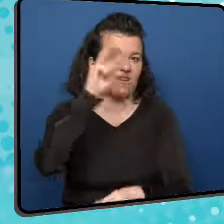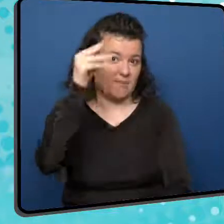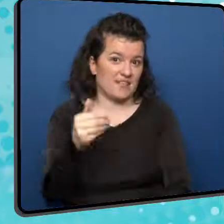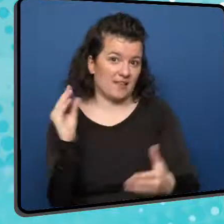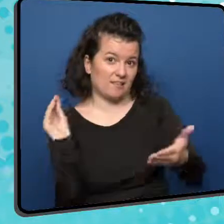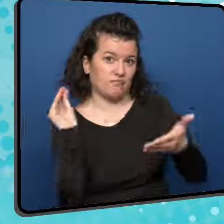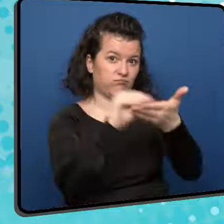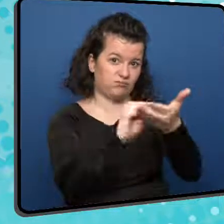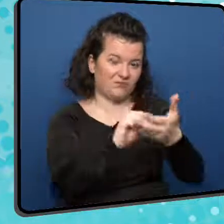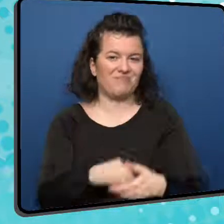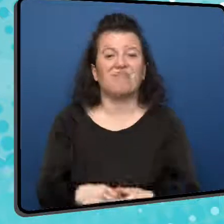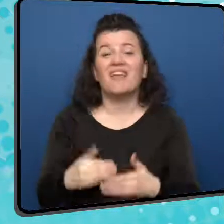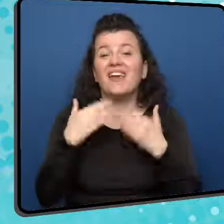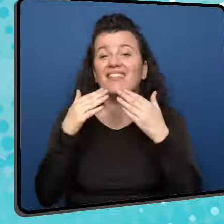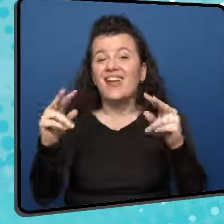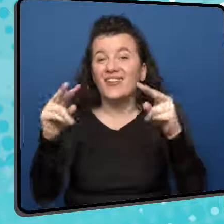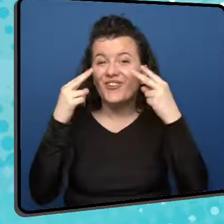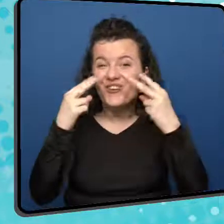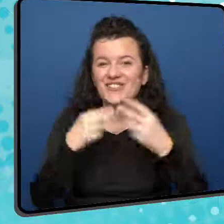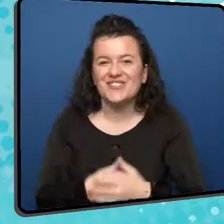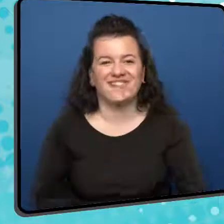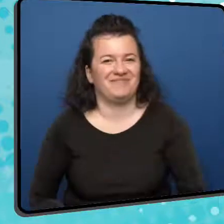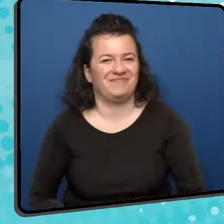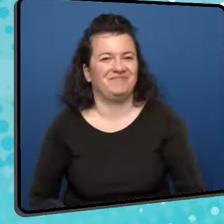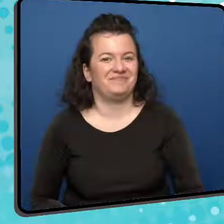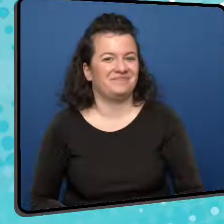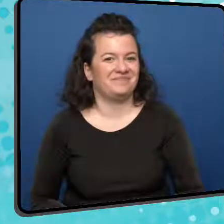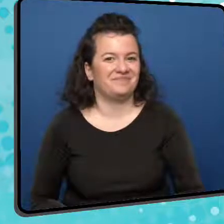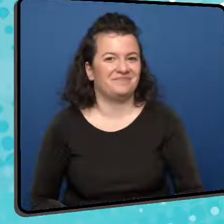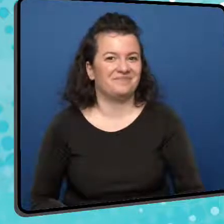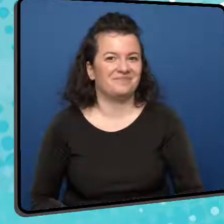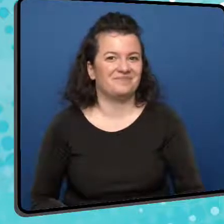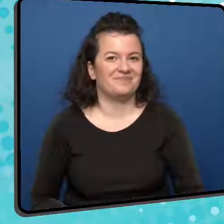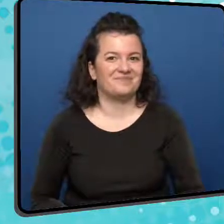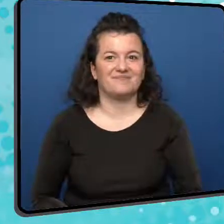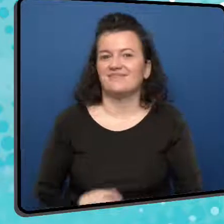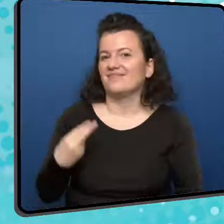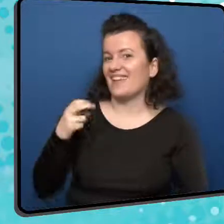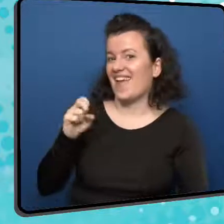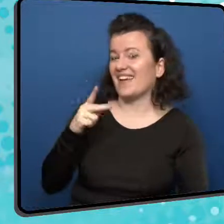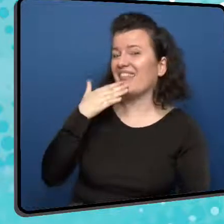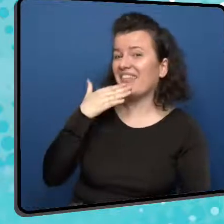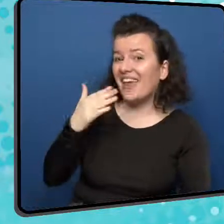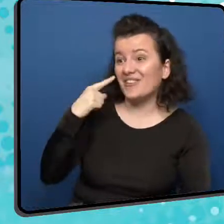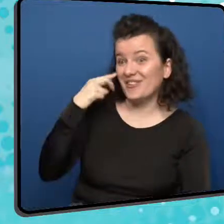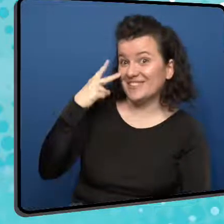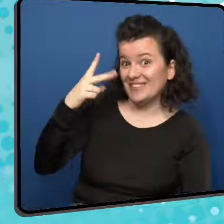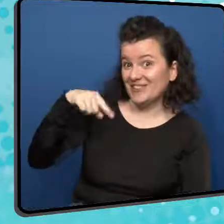Bit of AI show with Henk and Amy. Thanks, everyone, and see you next week.